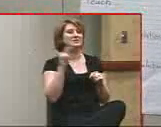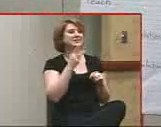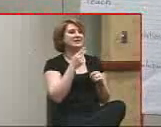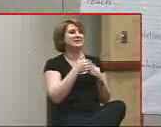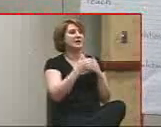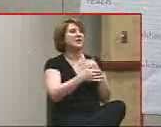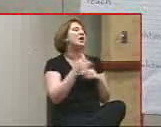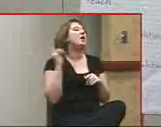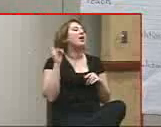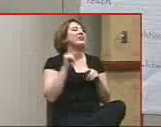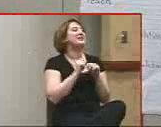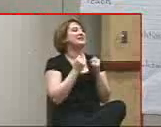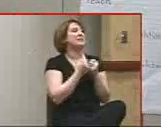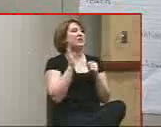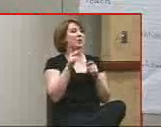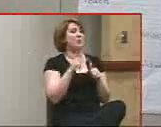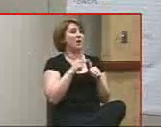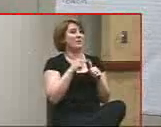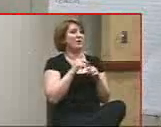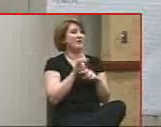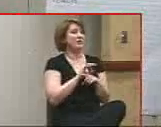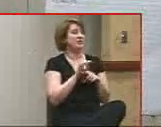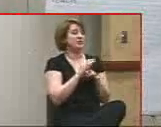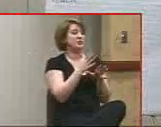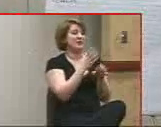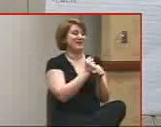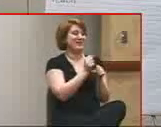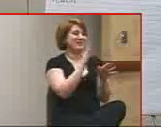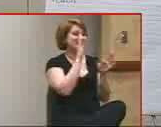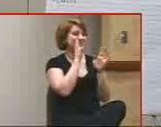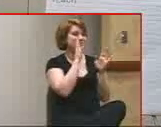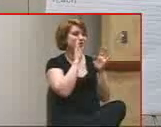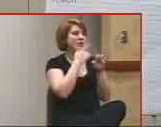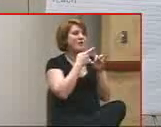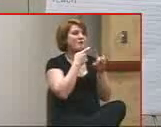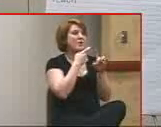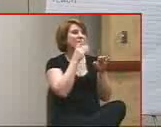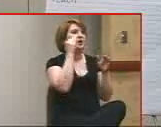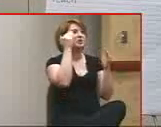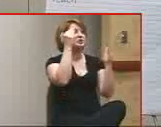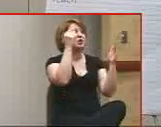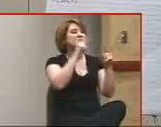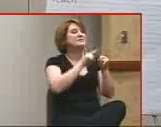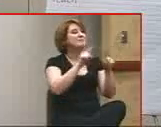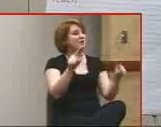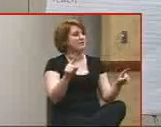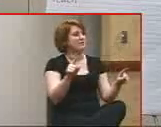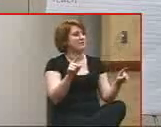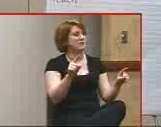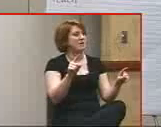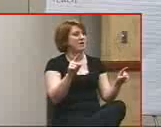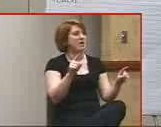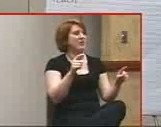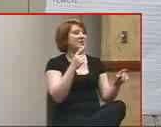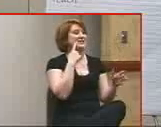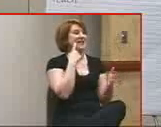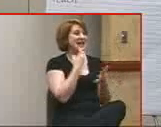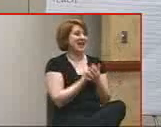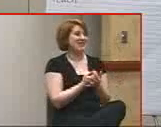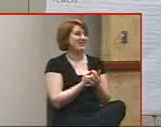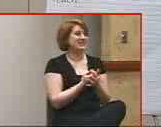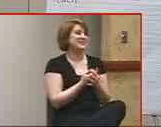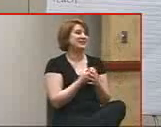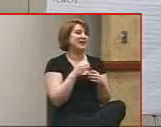primary function is to gain attention from adults, but there was evidence in the